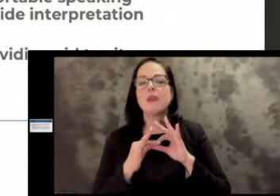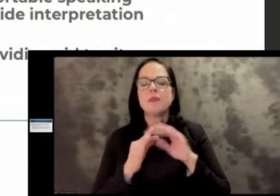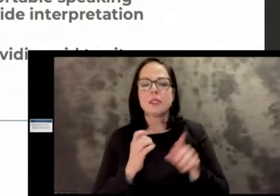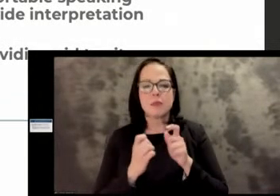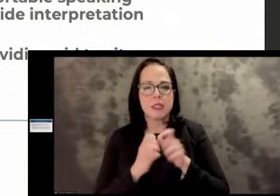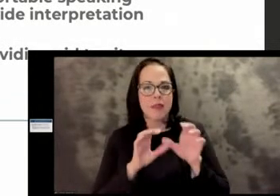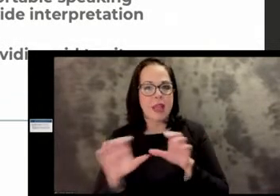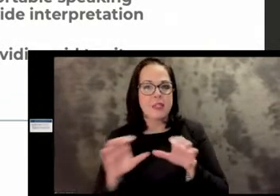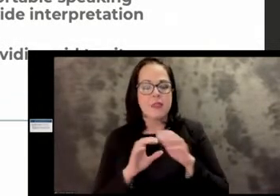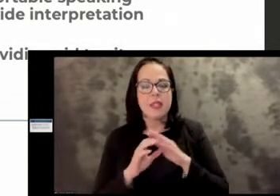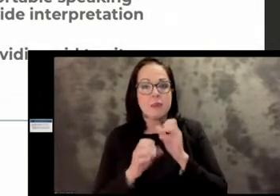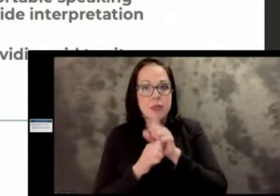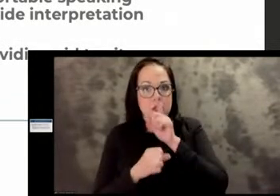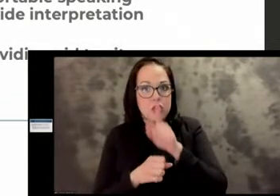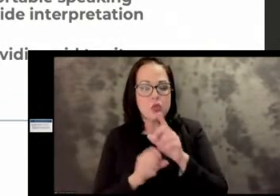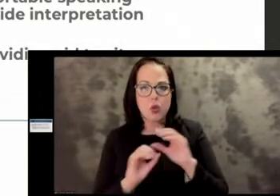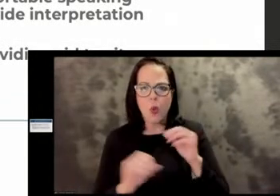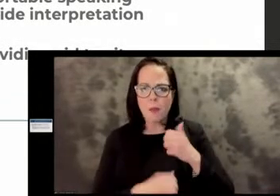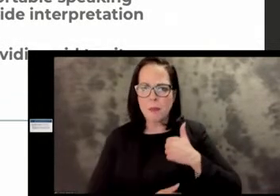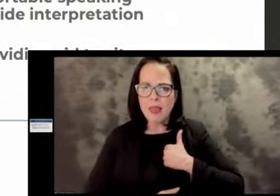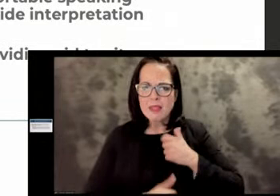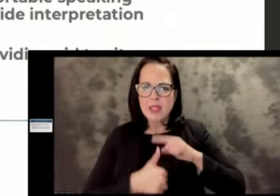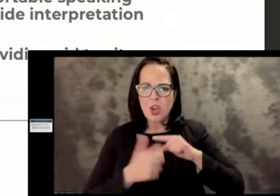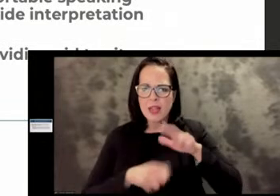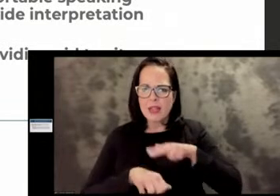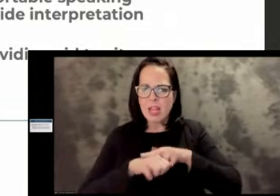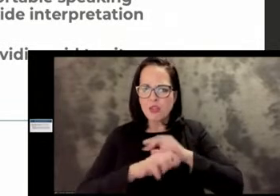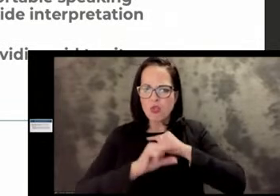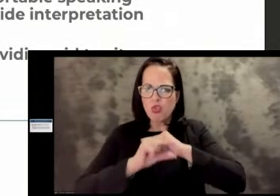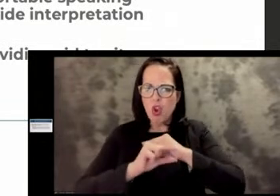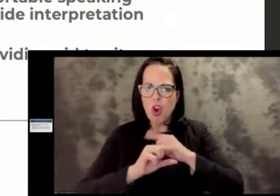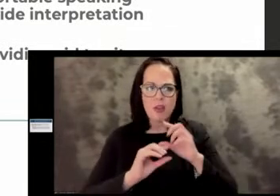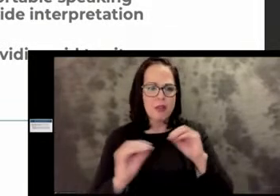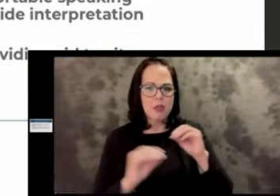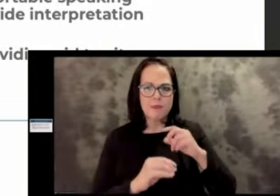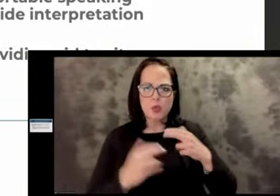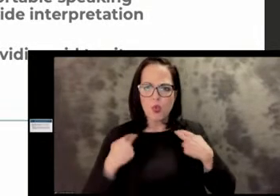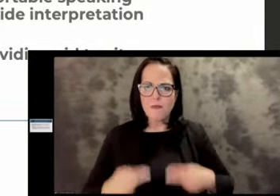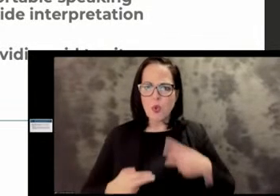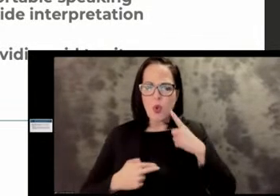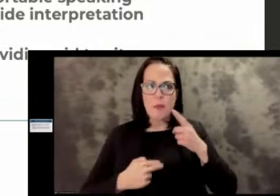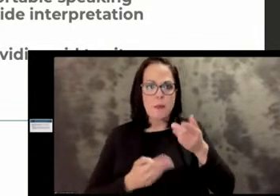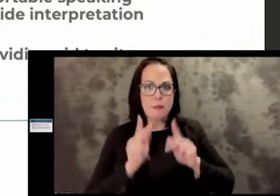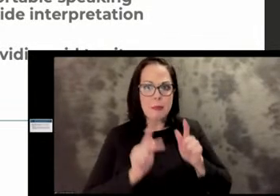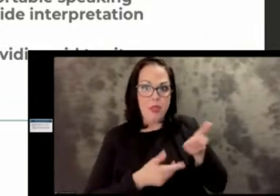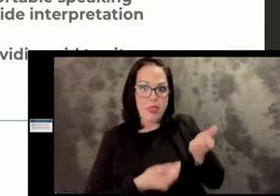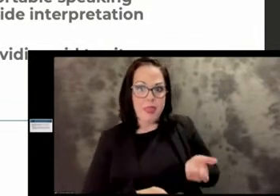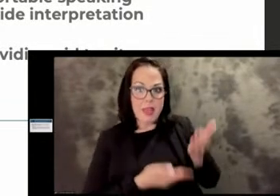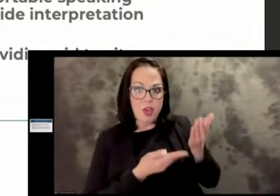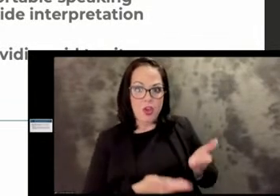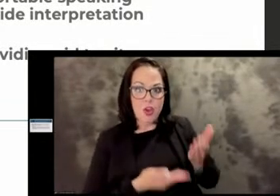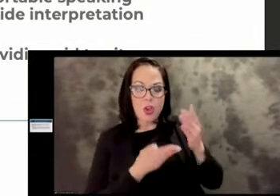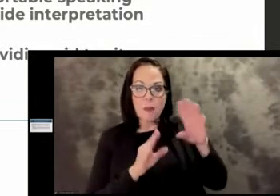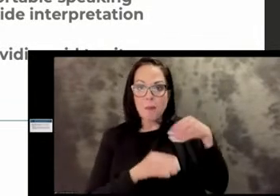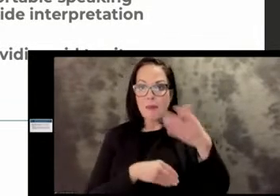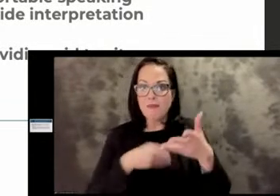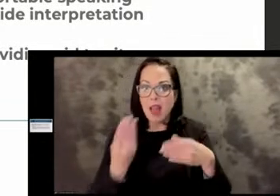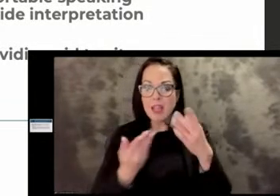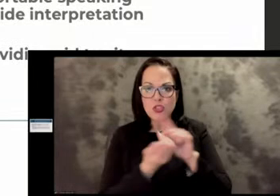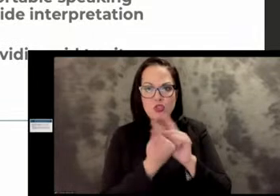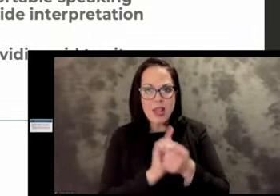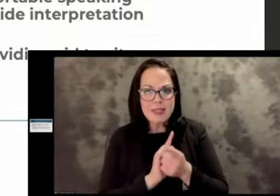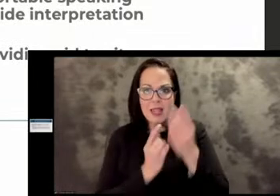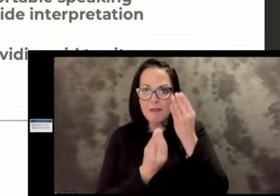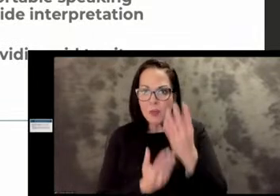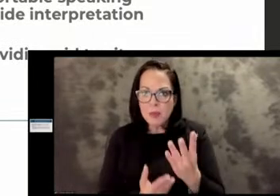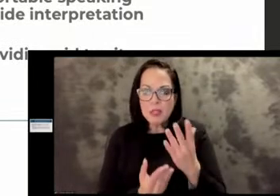as making sure there aren't military or National Guard or other uniformed personnel present, providing translated